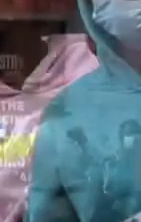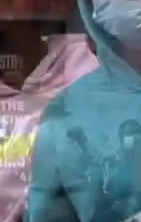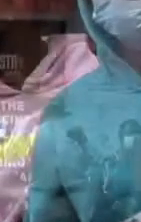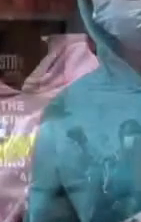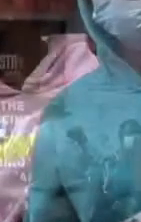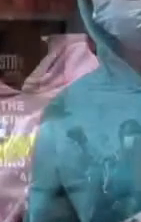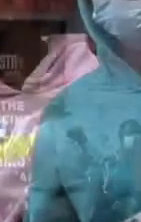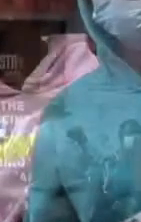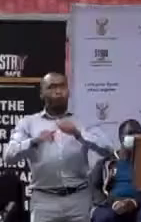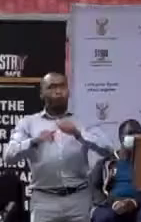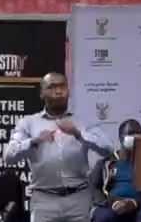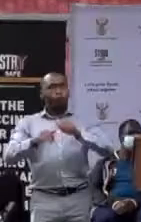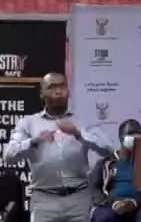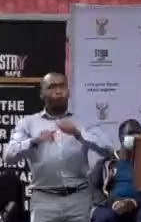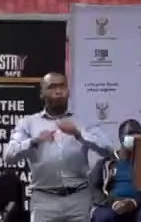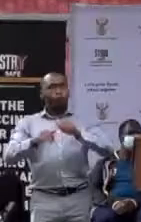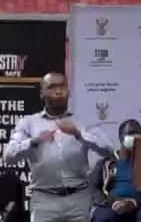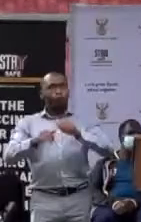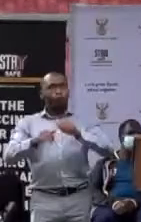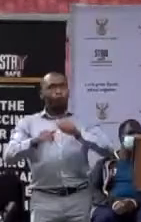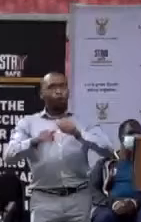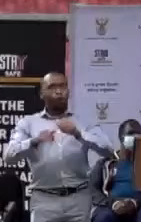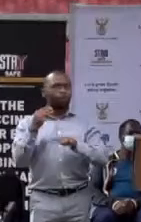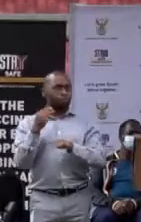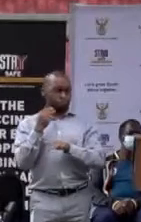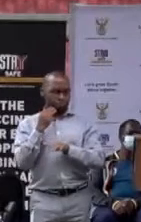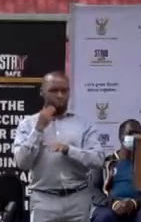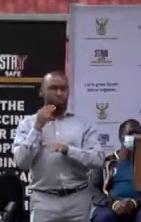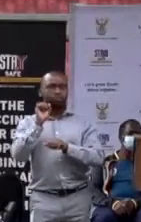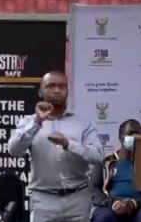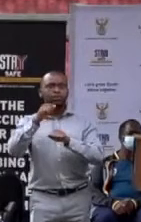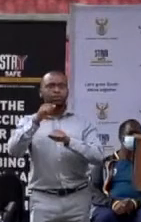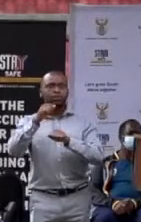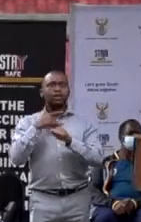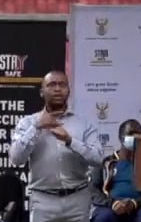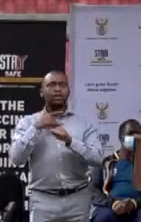no premier. So ngicela silungise ukuhlala.